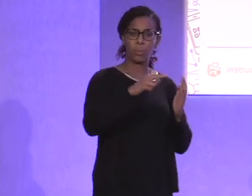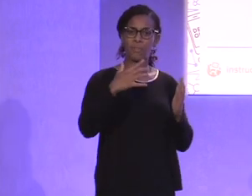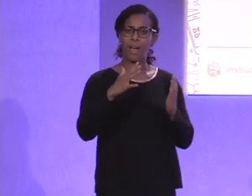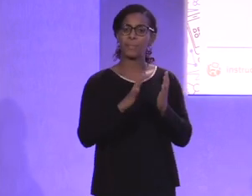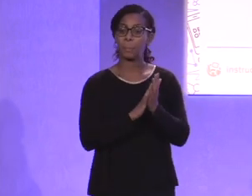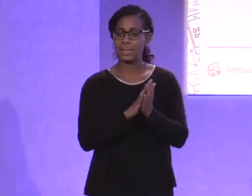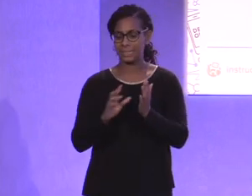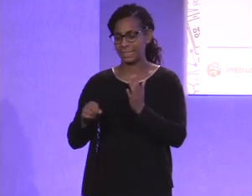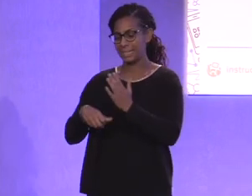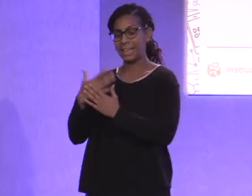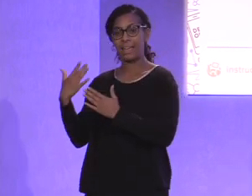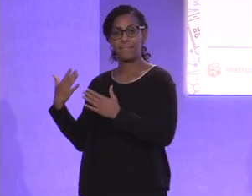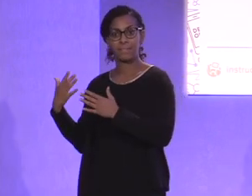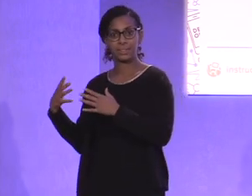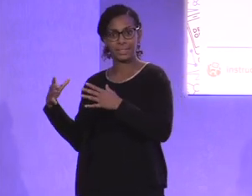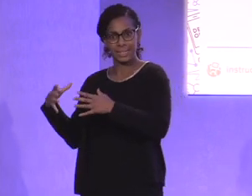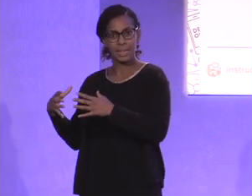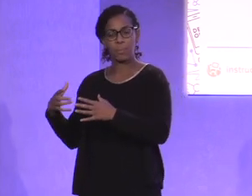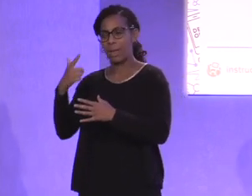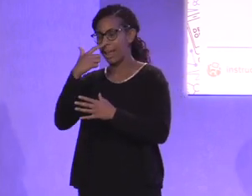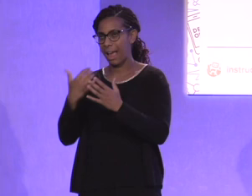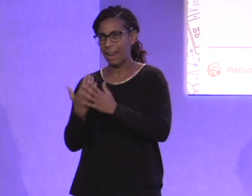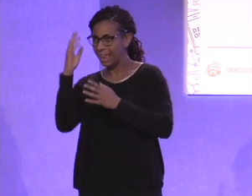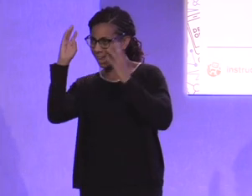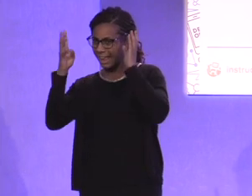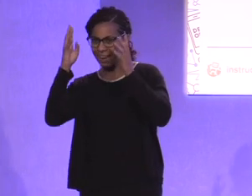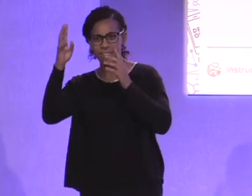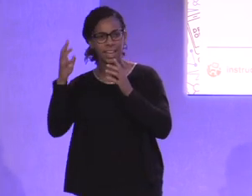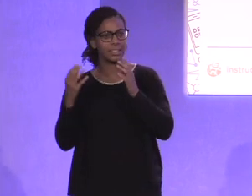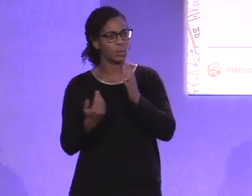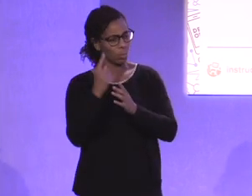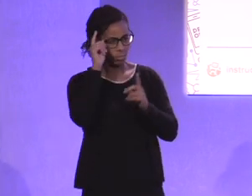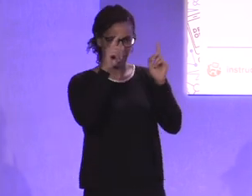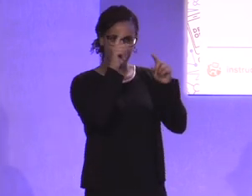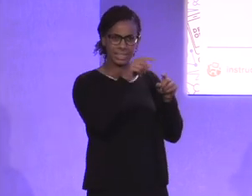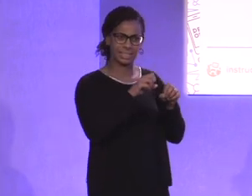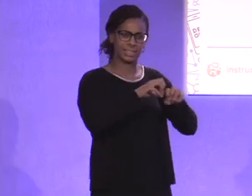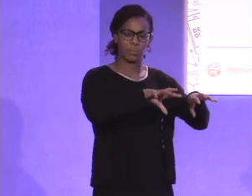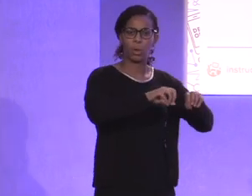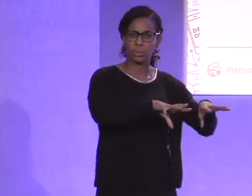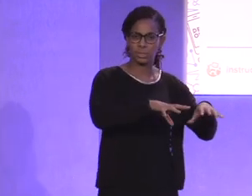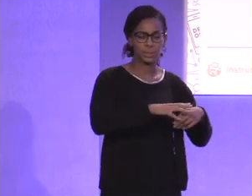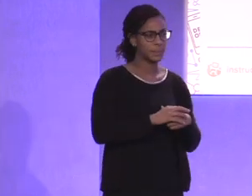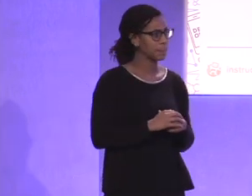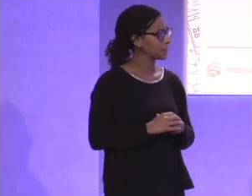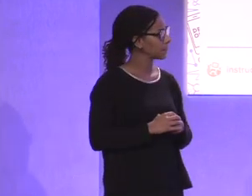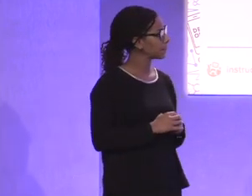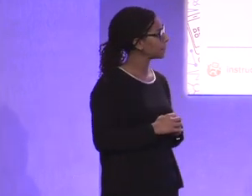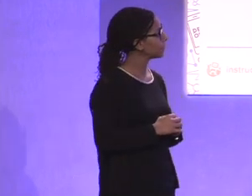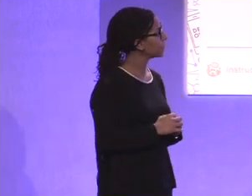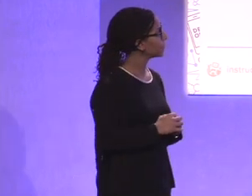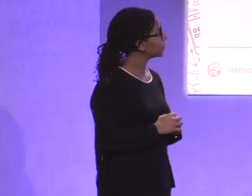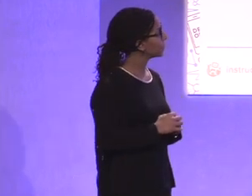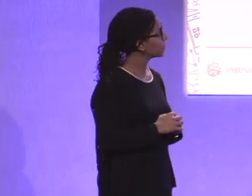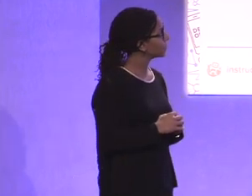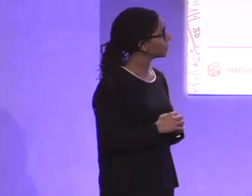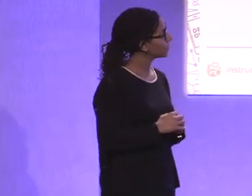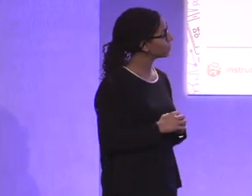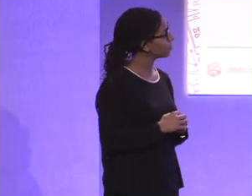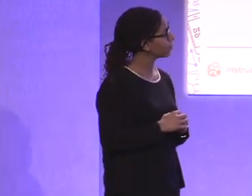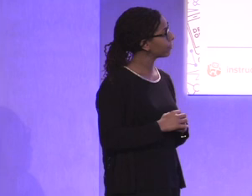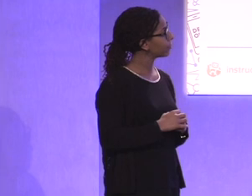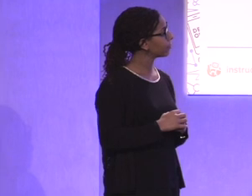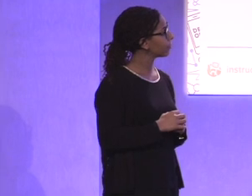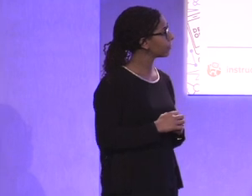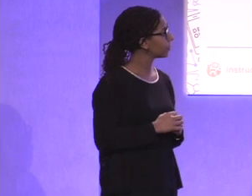and we're not artificially restricting them. Okay, versioning, kill your zombies. So